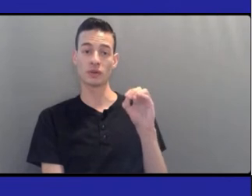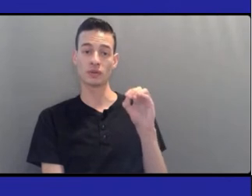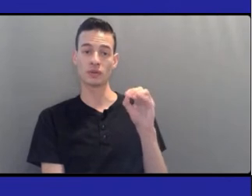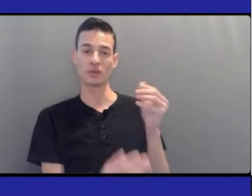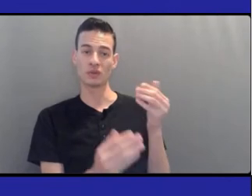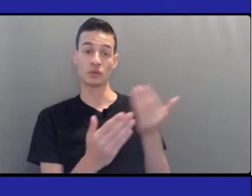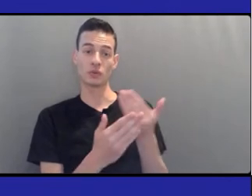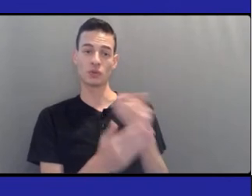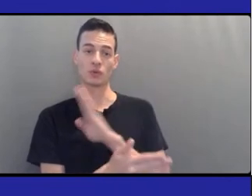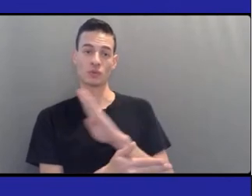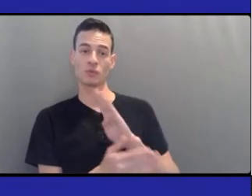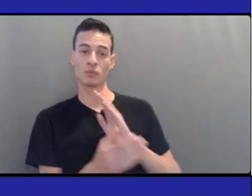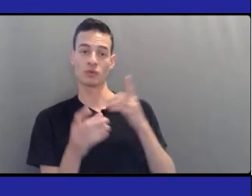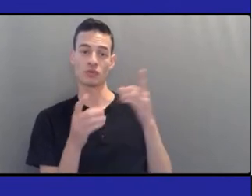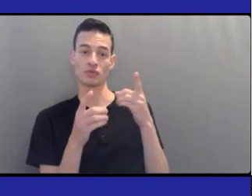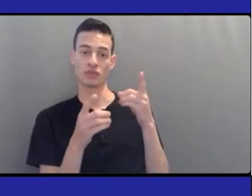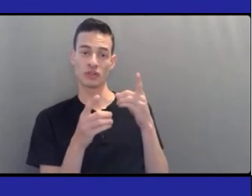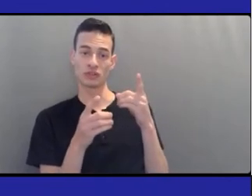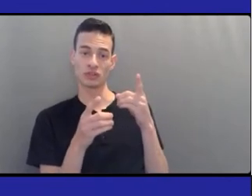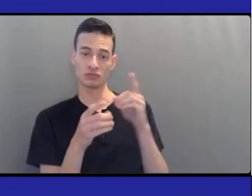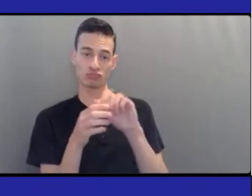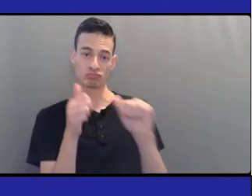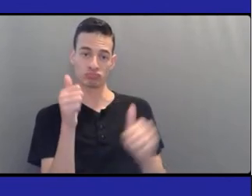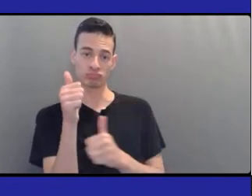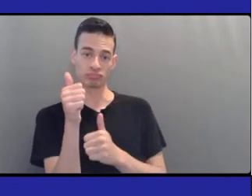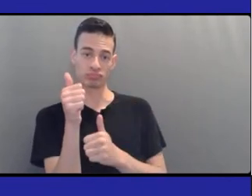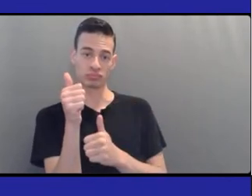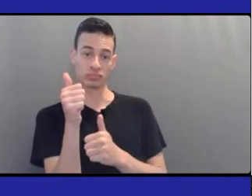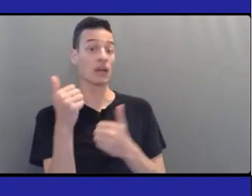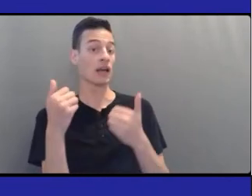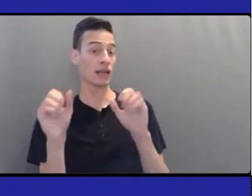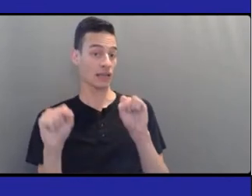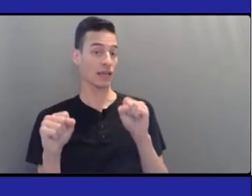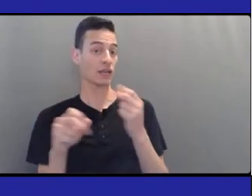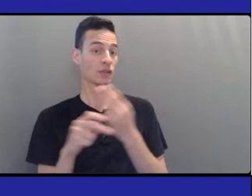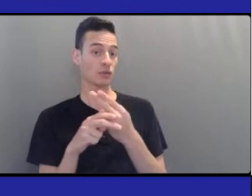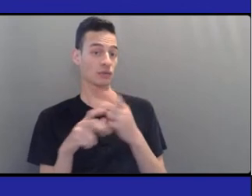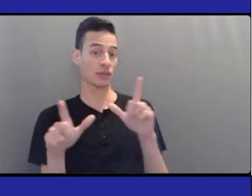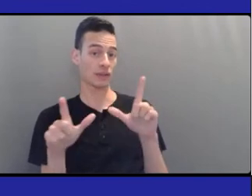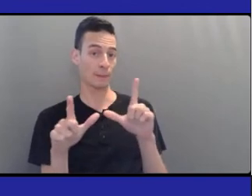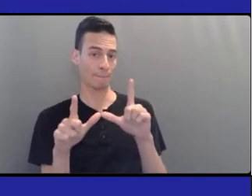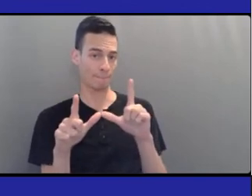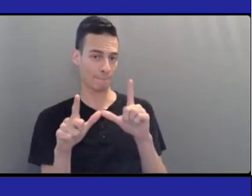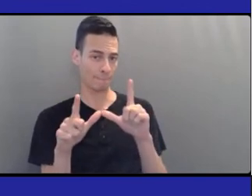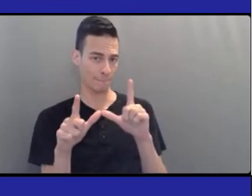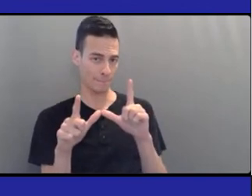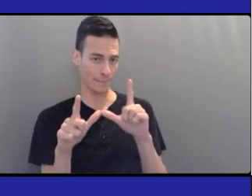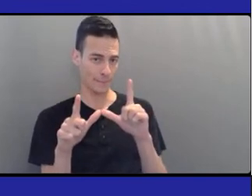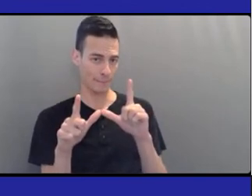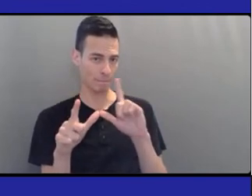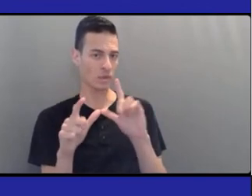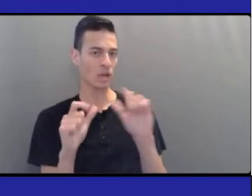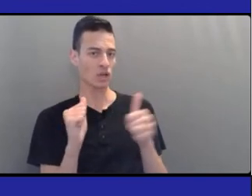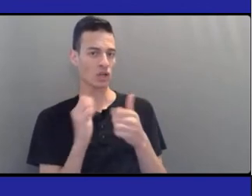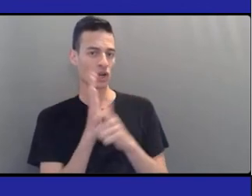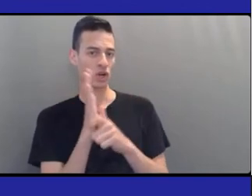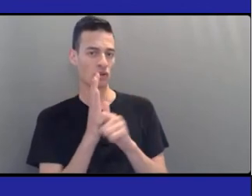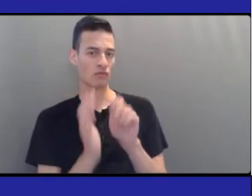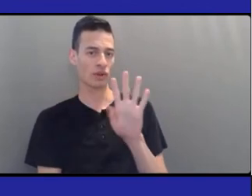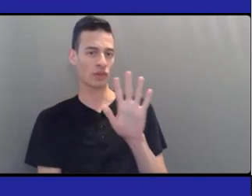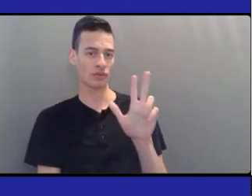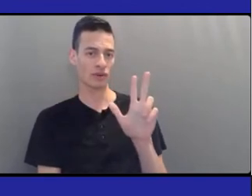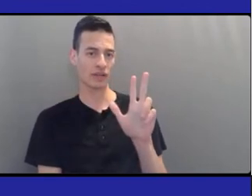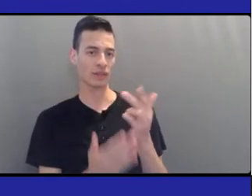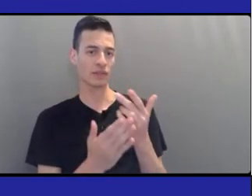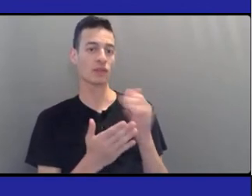hold a license under Article 43 of the New York Insurance Law, as authorized